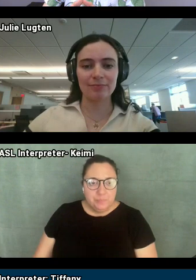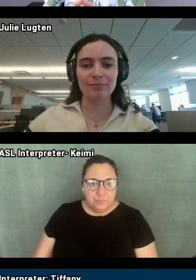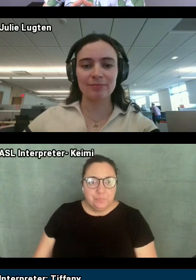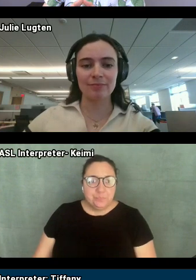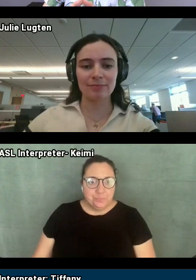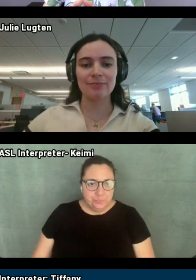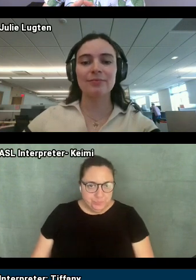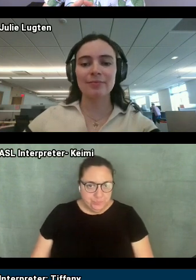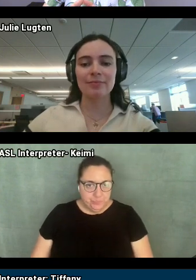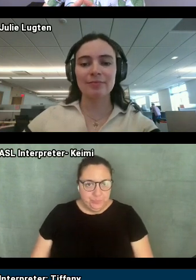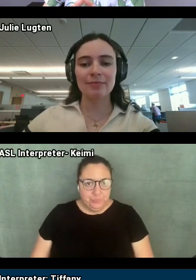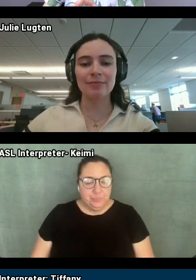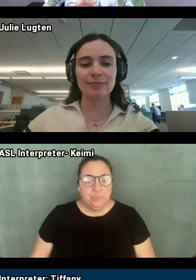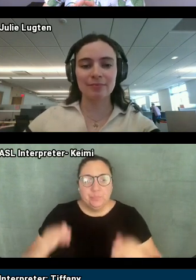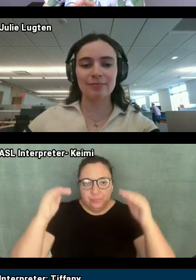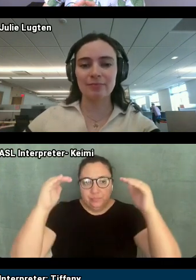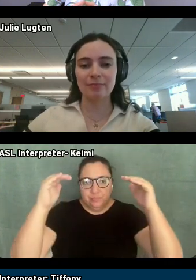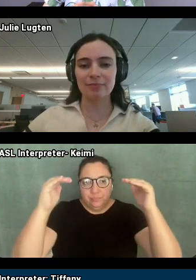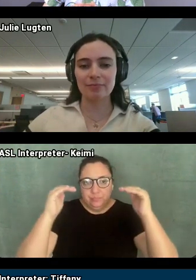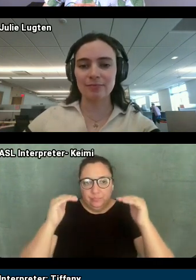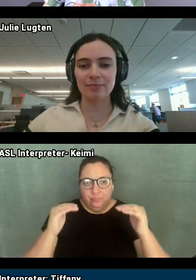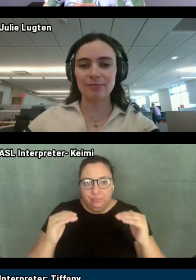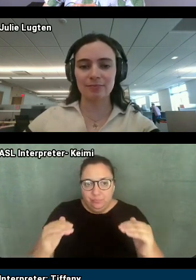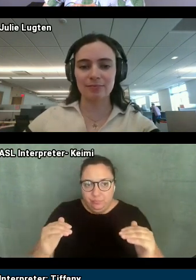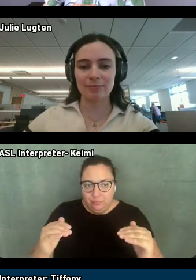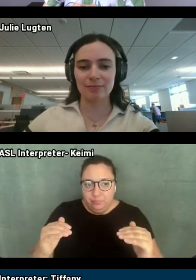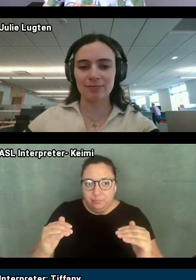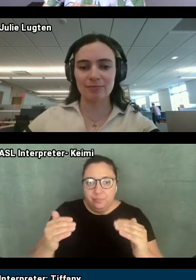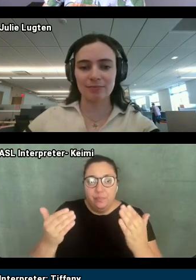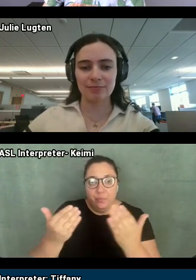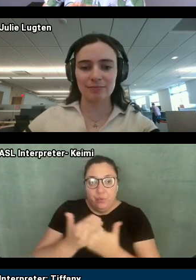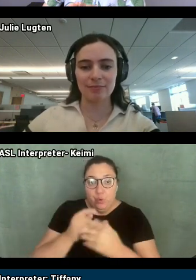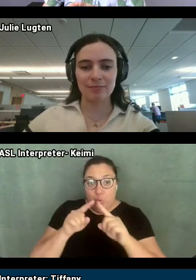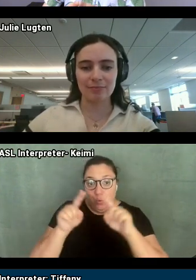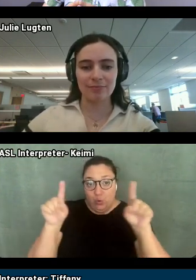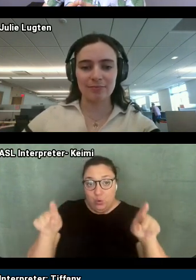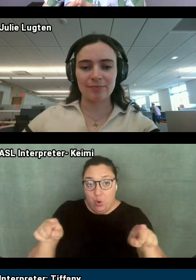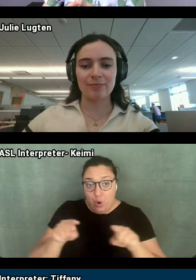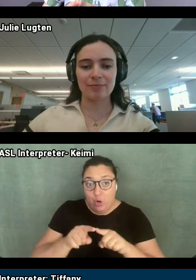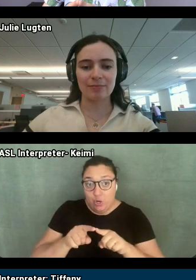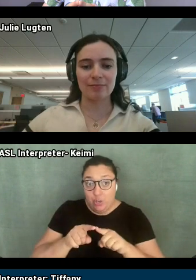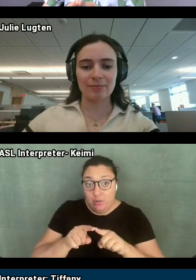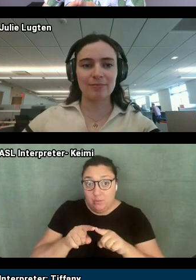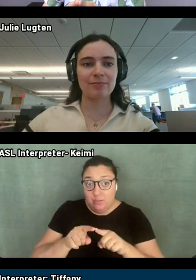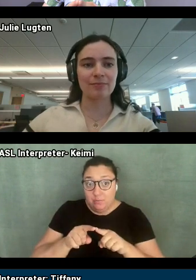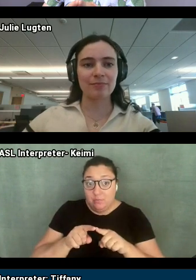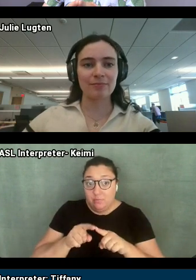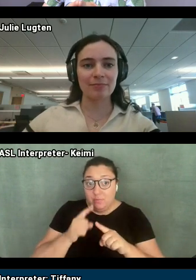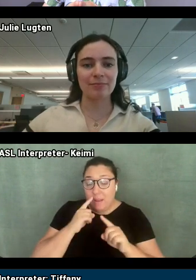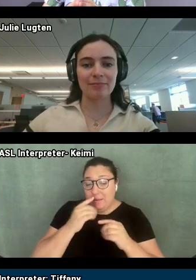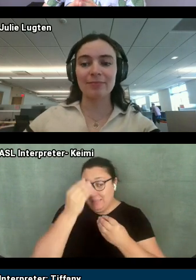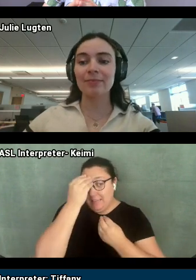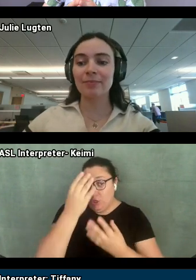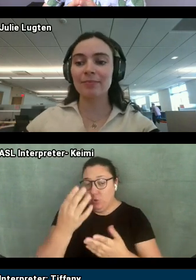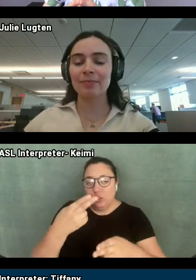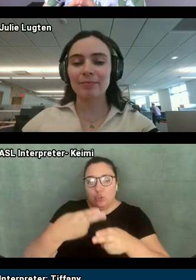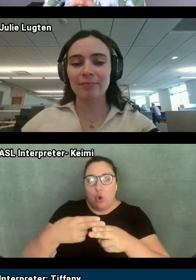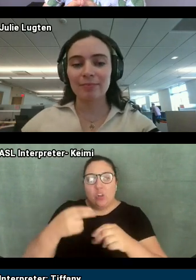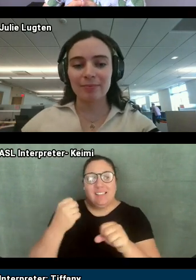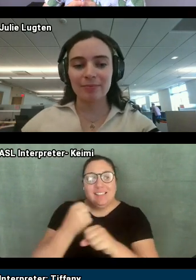My next property or next new card type that I want to tell you about is